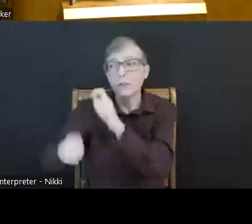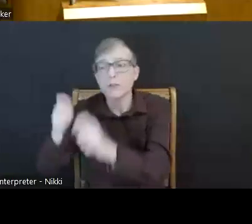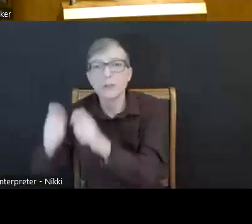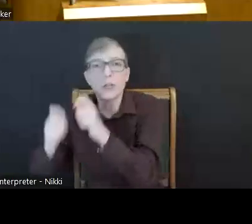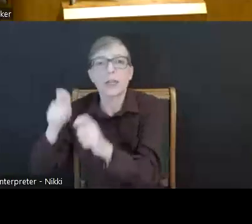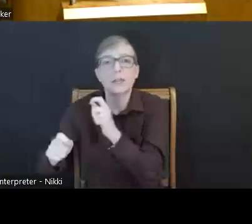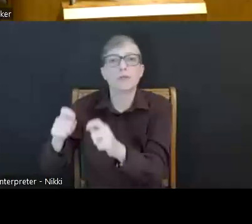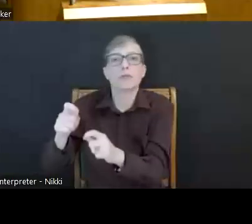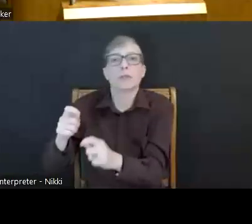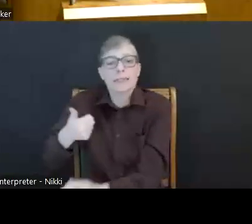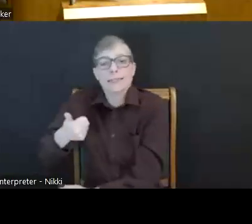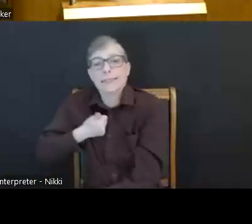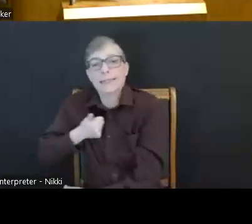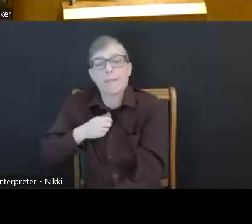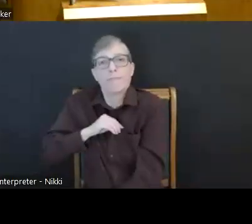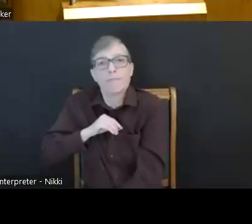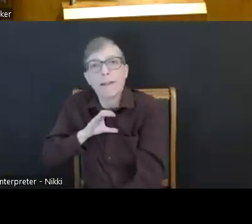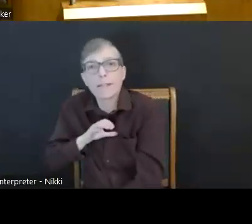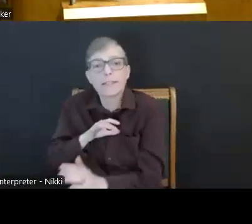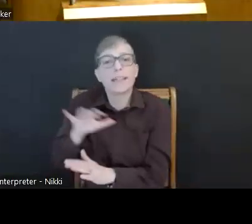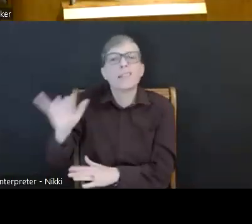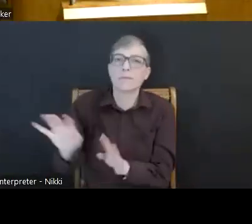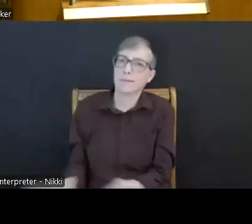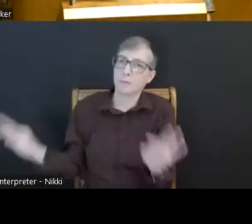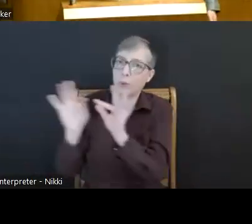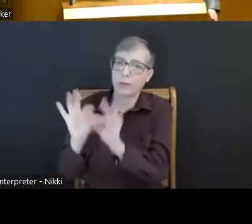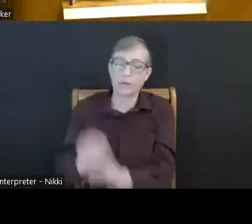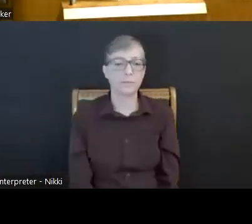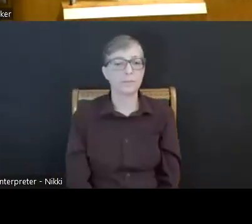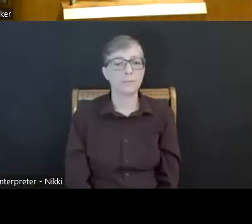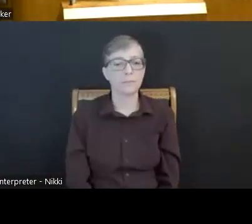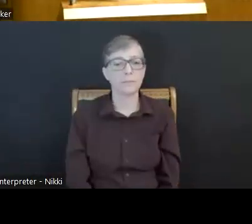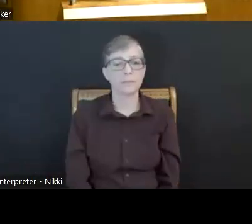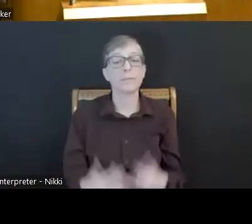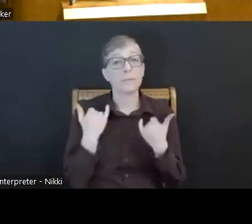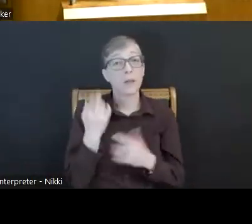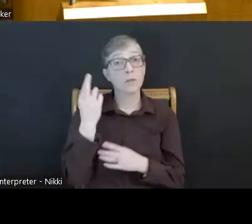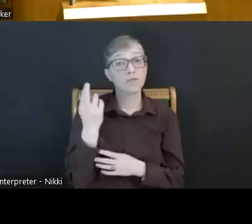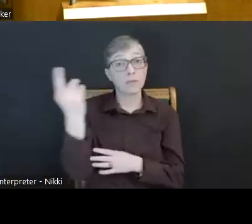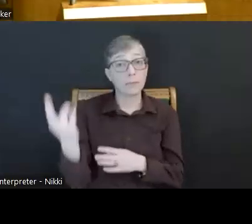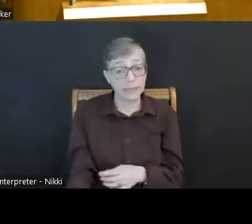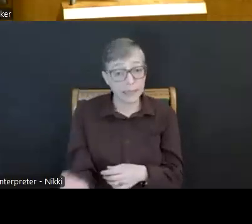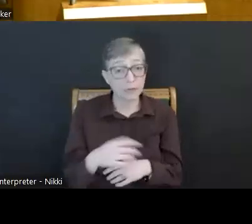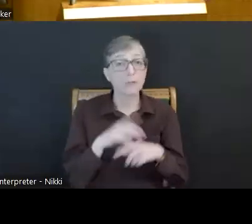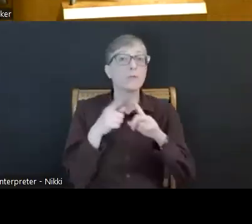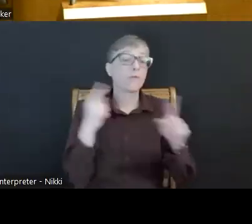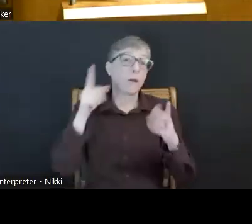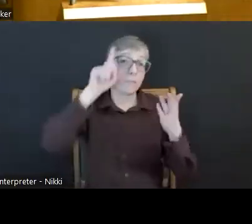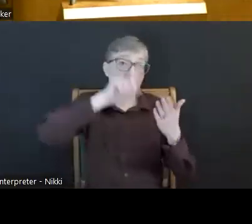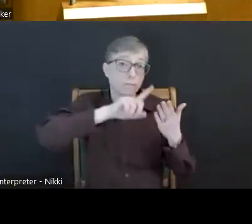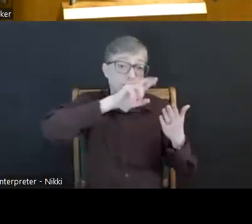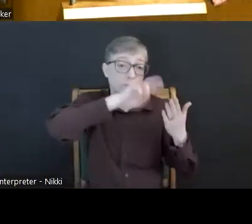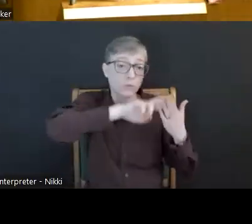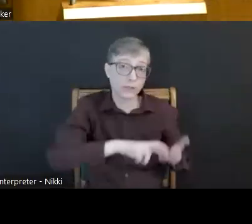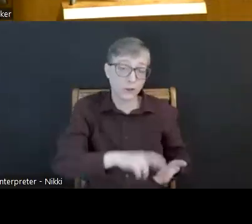these are very important. So some recommendations that have come out of the literature are, as this is